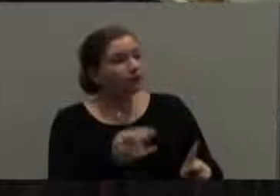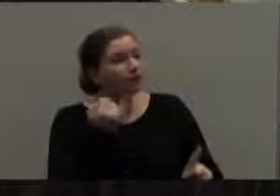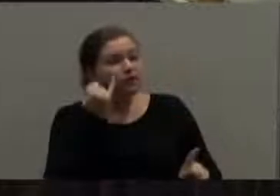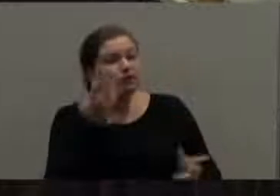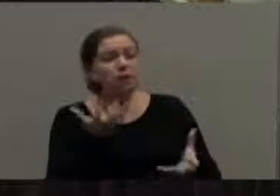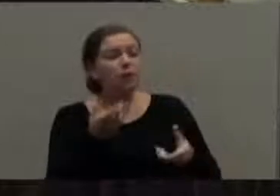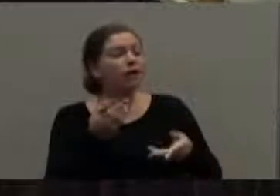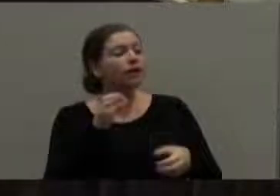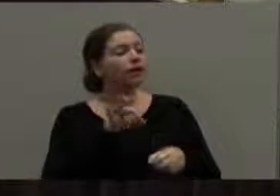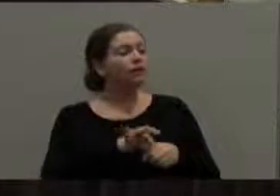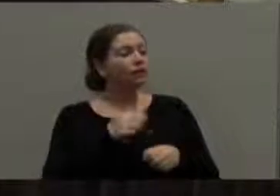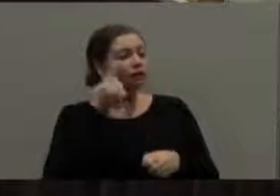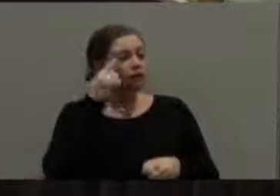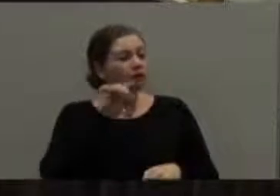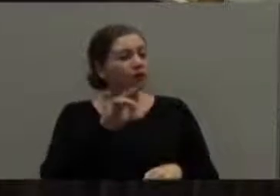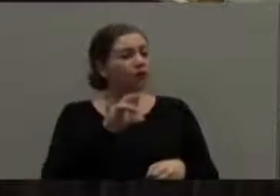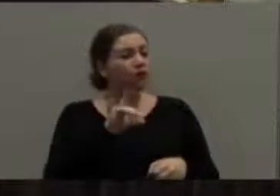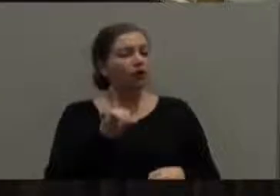for Dr.